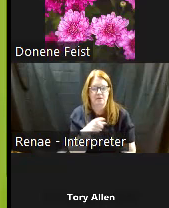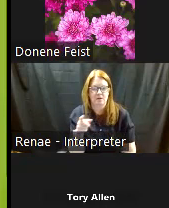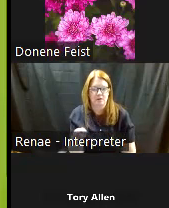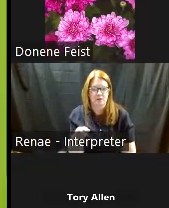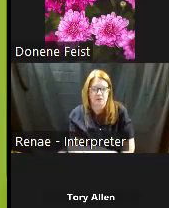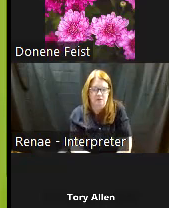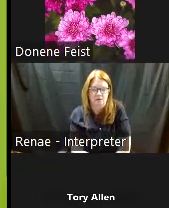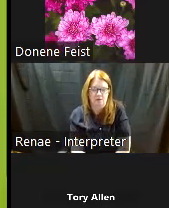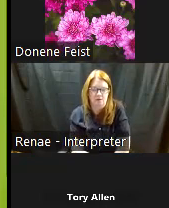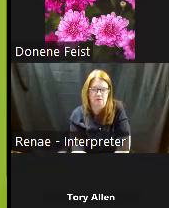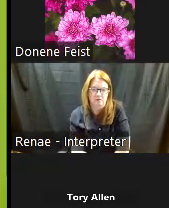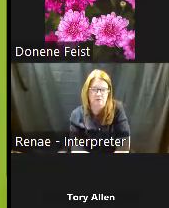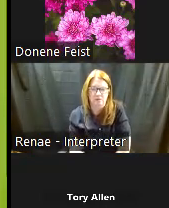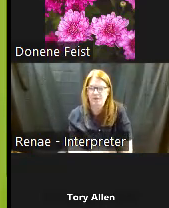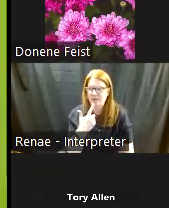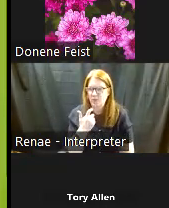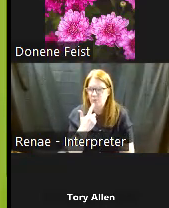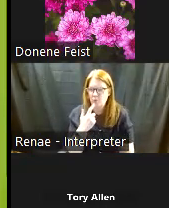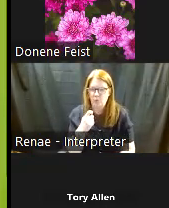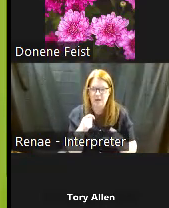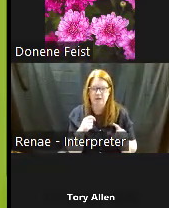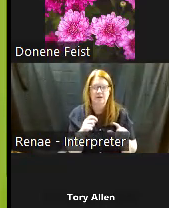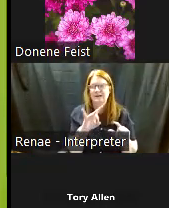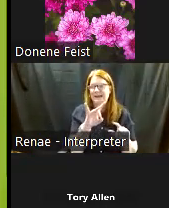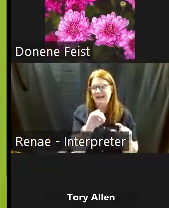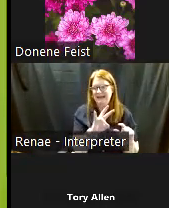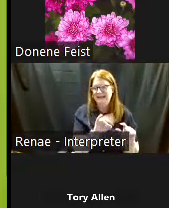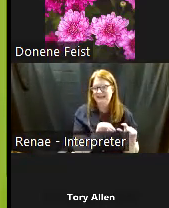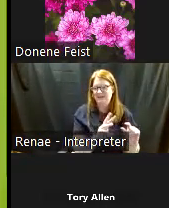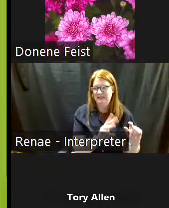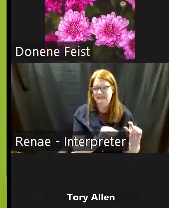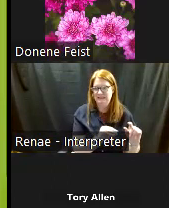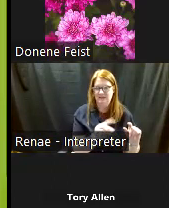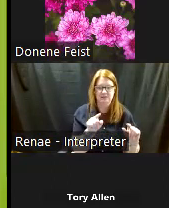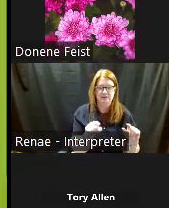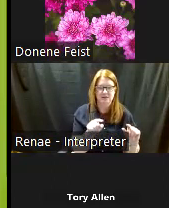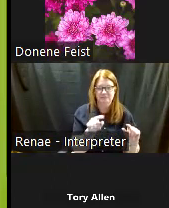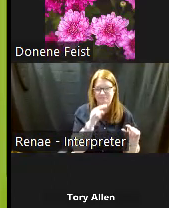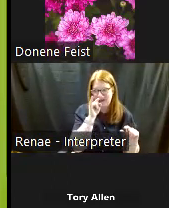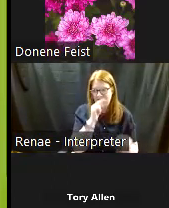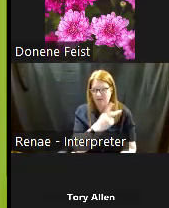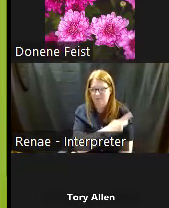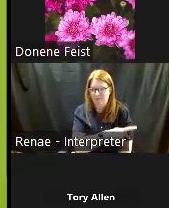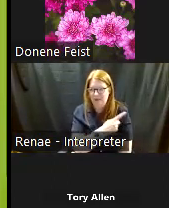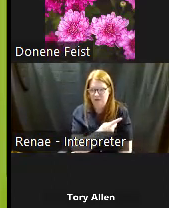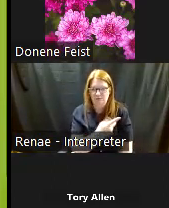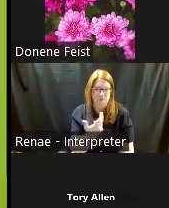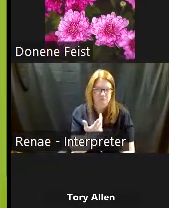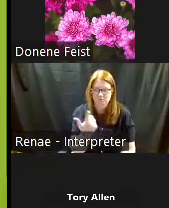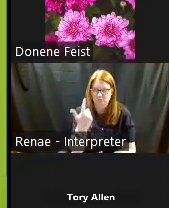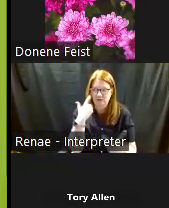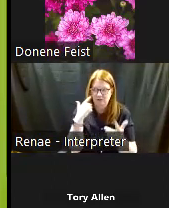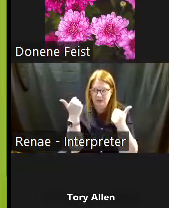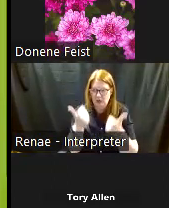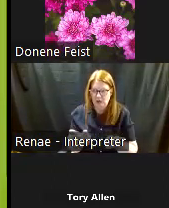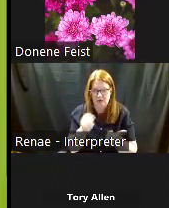side in the red, it's 80, 70, 60. So again, this particular kid or patient would have hearing loss